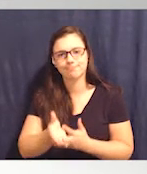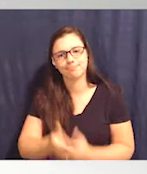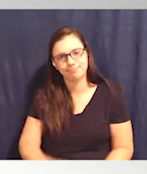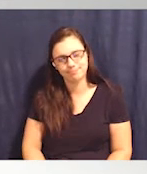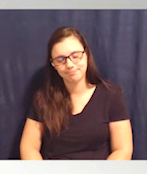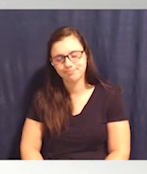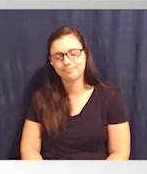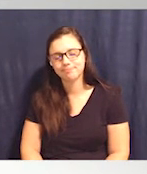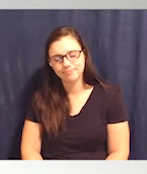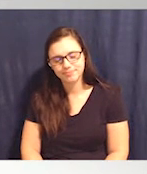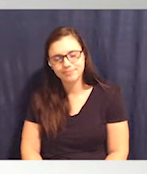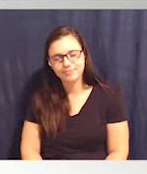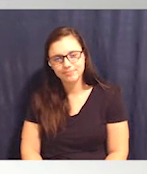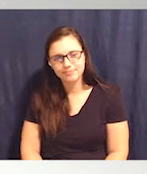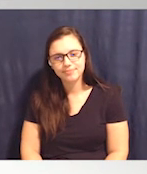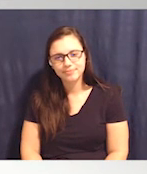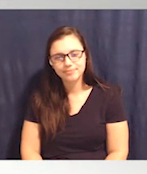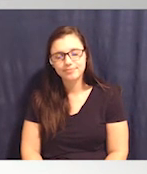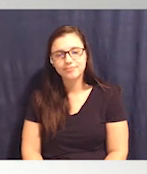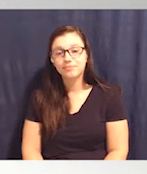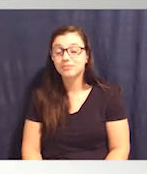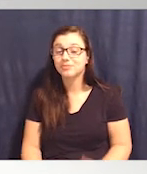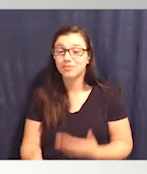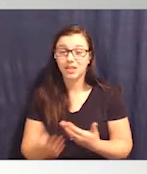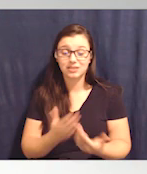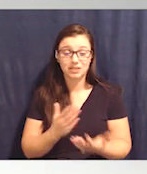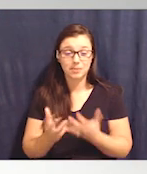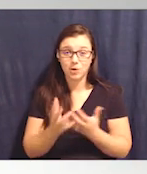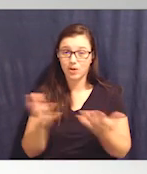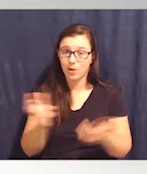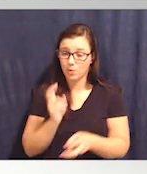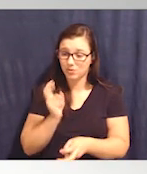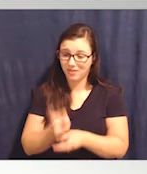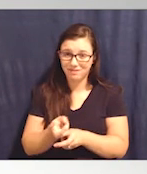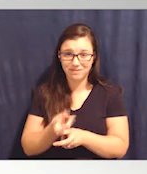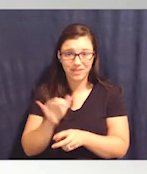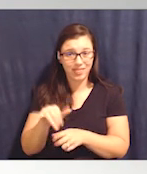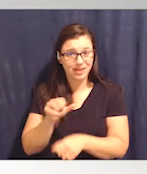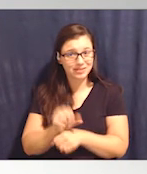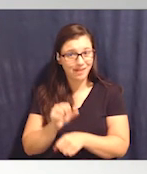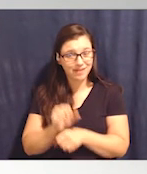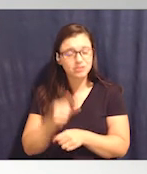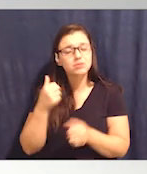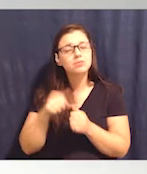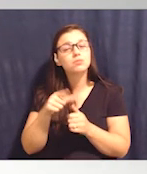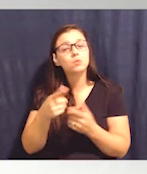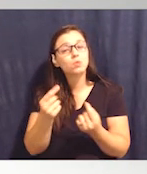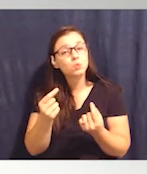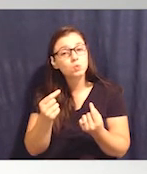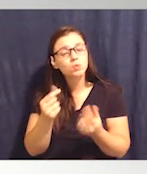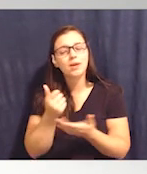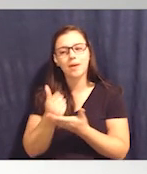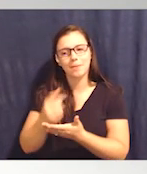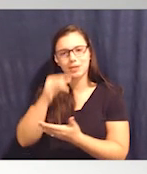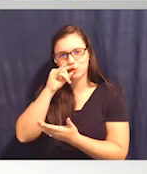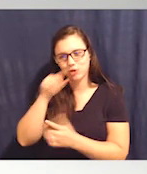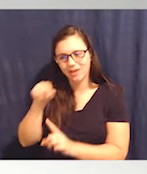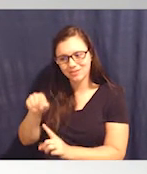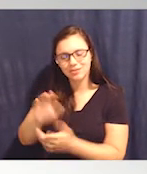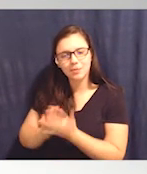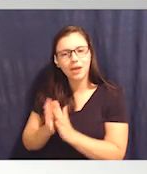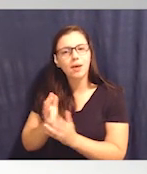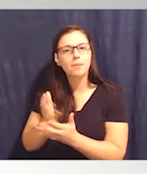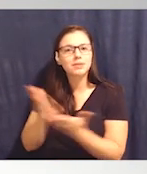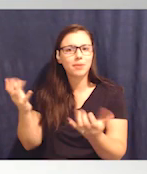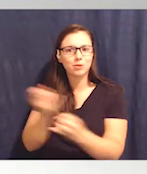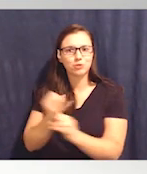And no matter how hard the task becomes, remember what you're doing is helping your child become as independent an adult as possible. That's